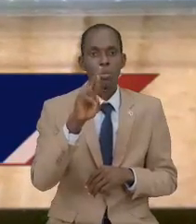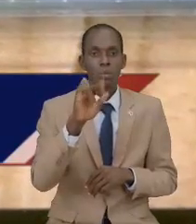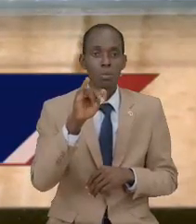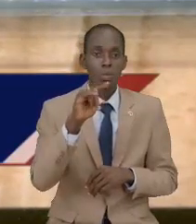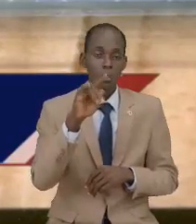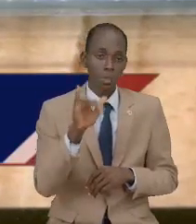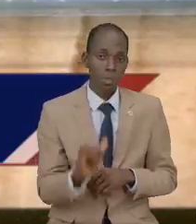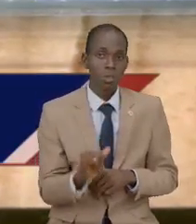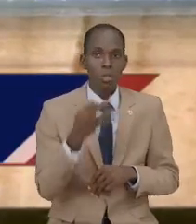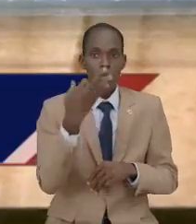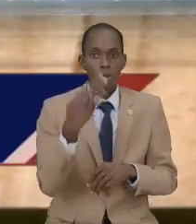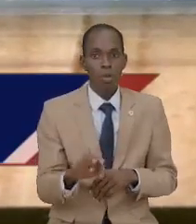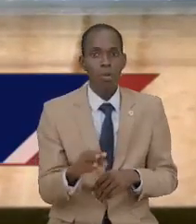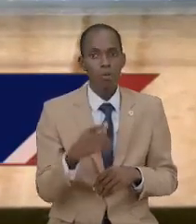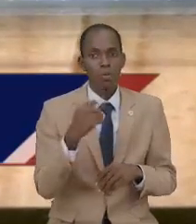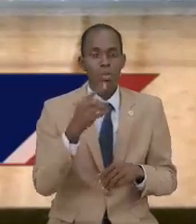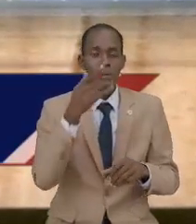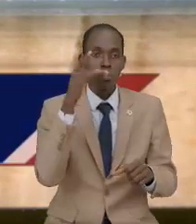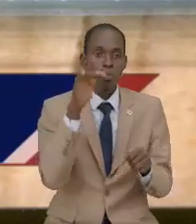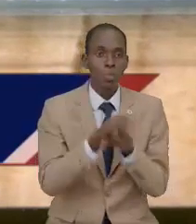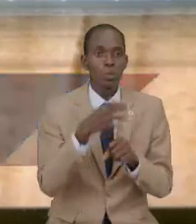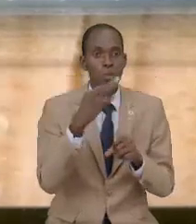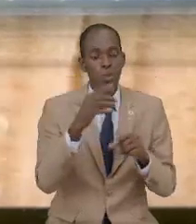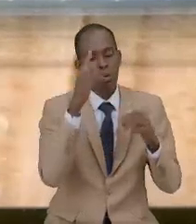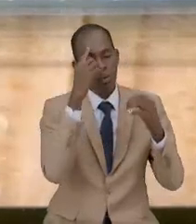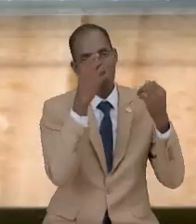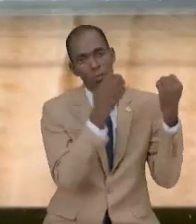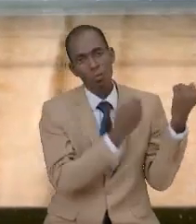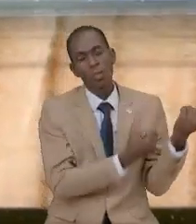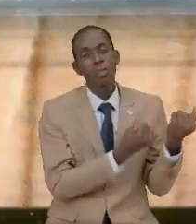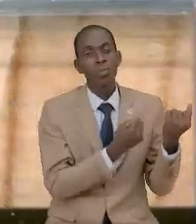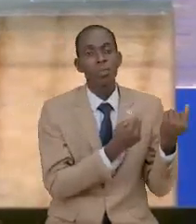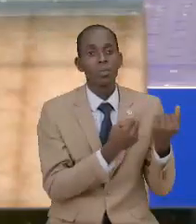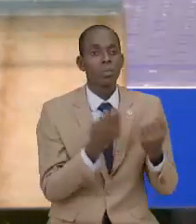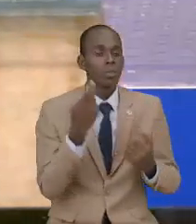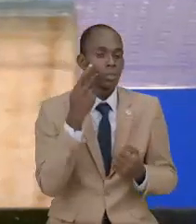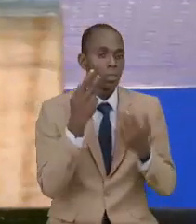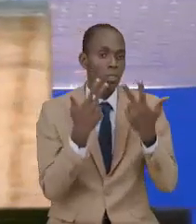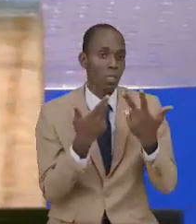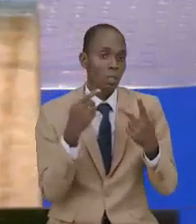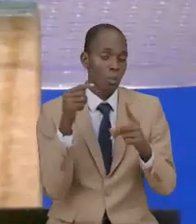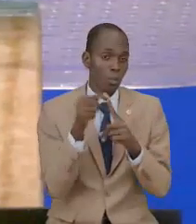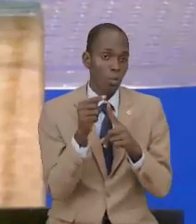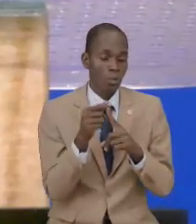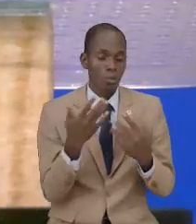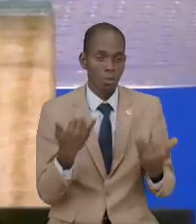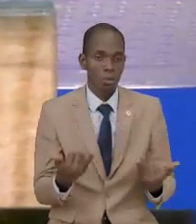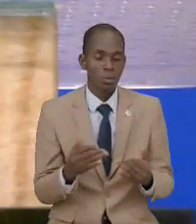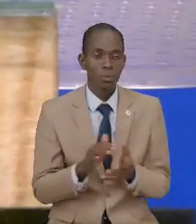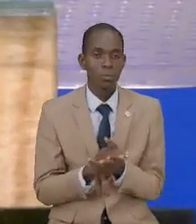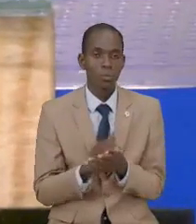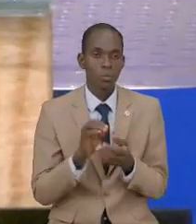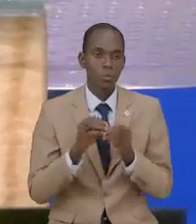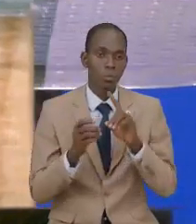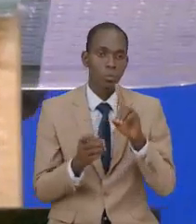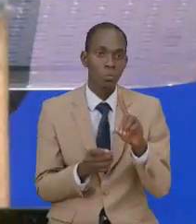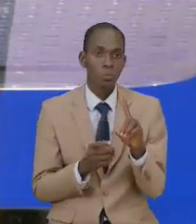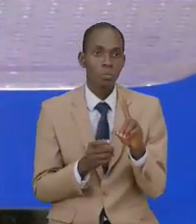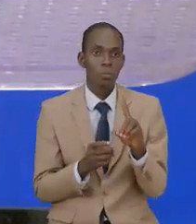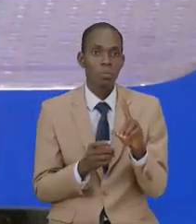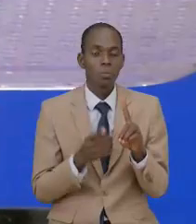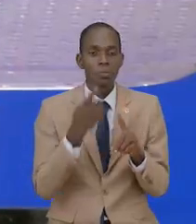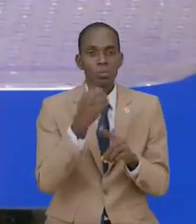above, beyond the law of Moses. Three things we're looking at in the passage. Number one,